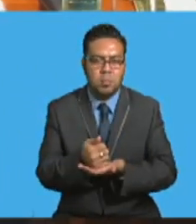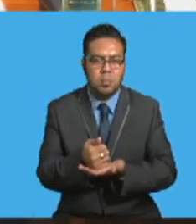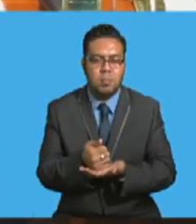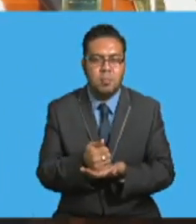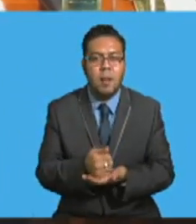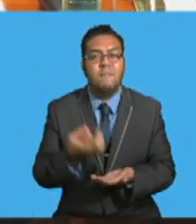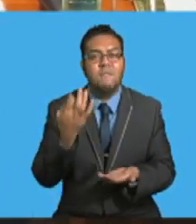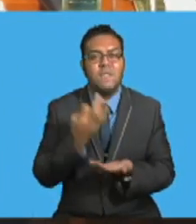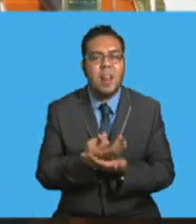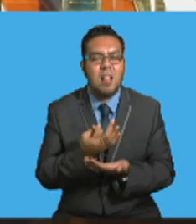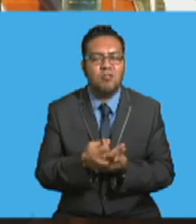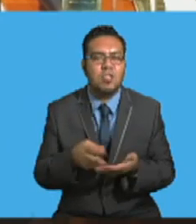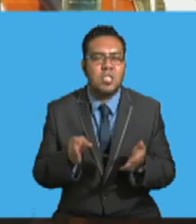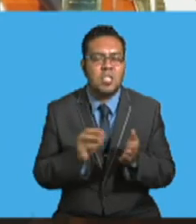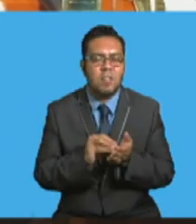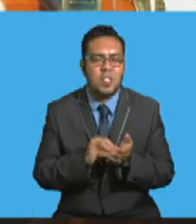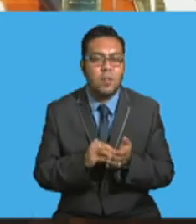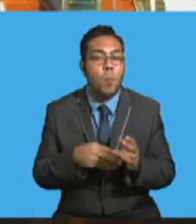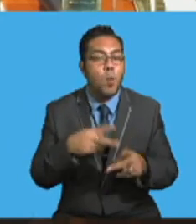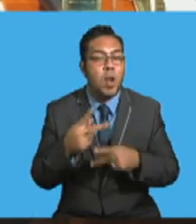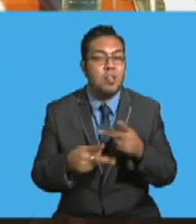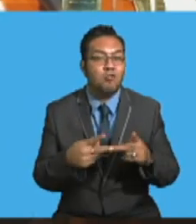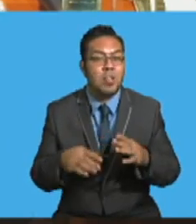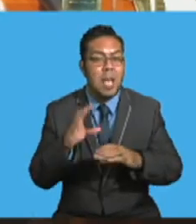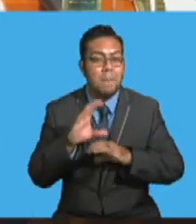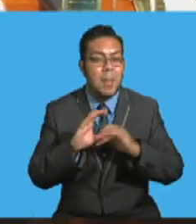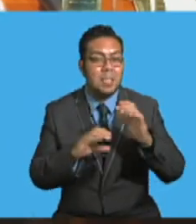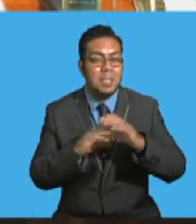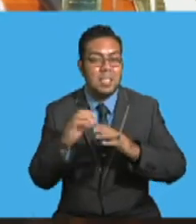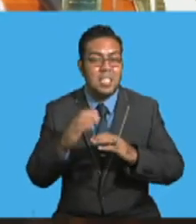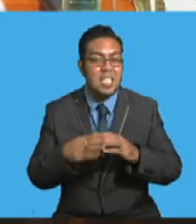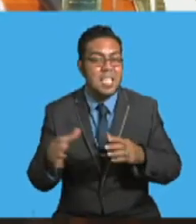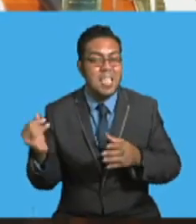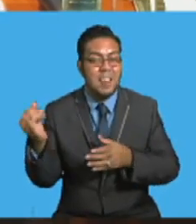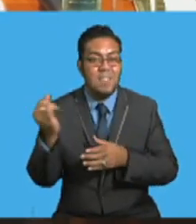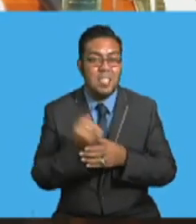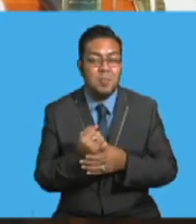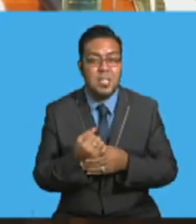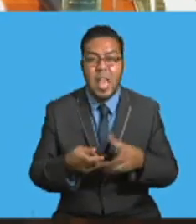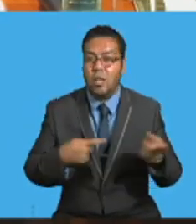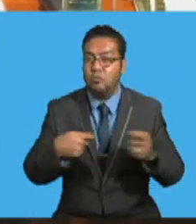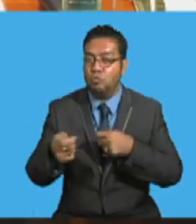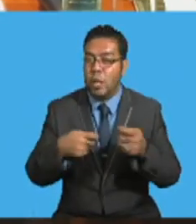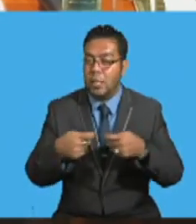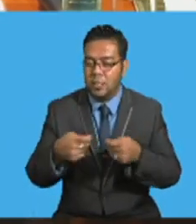financial services for production capacity, investment, and trade cooperation.